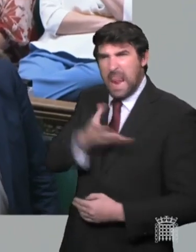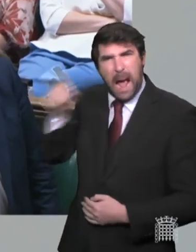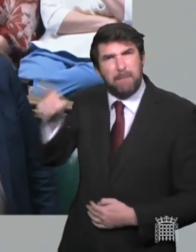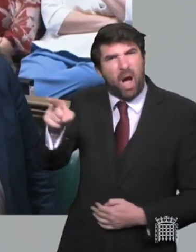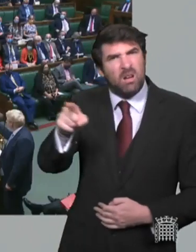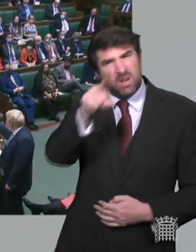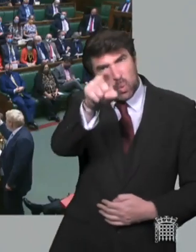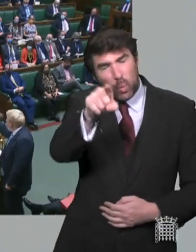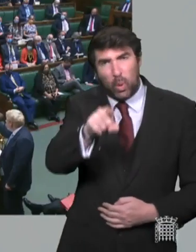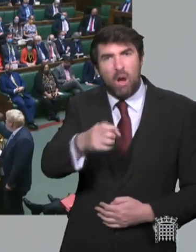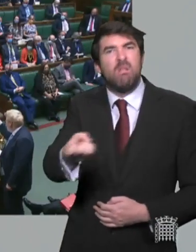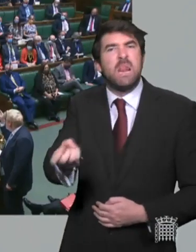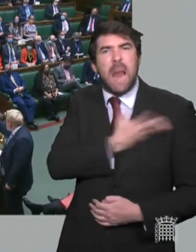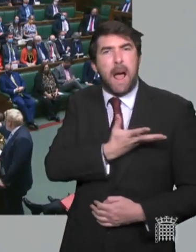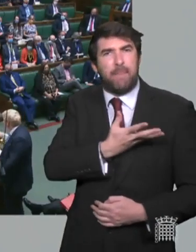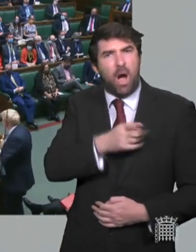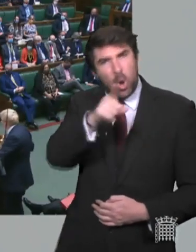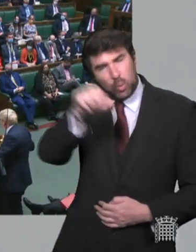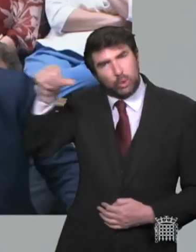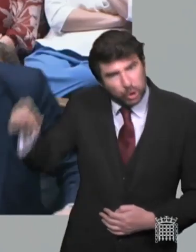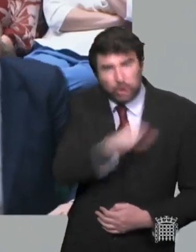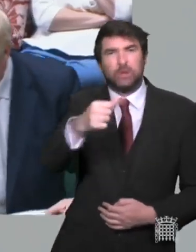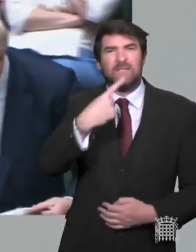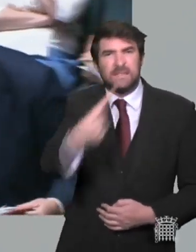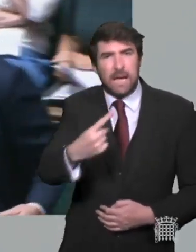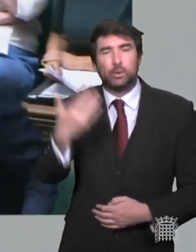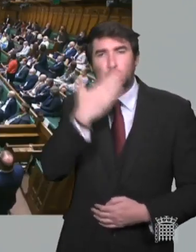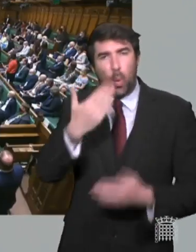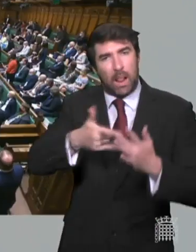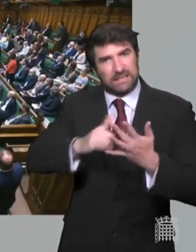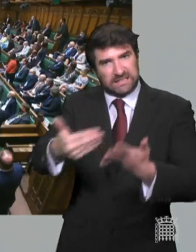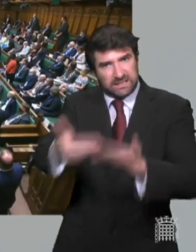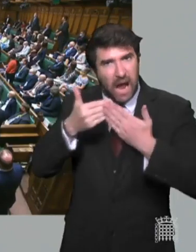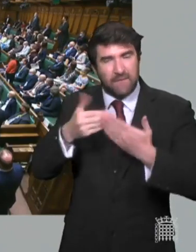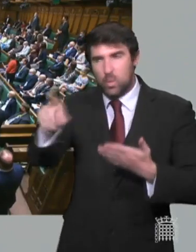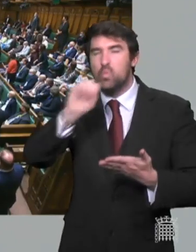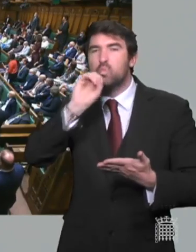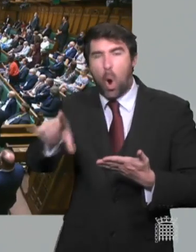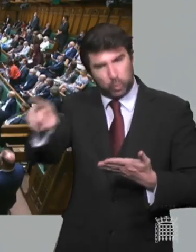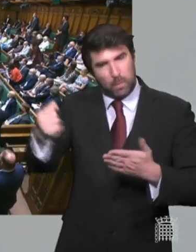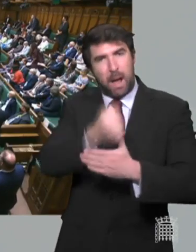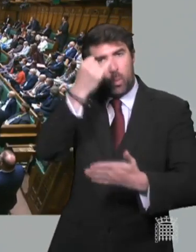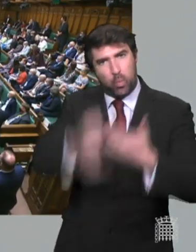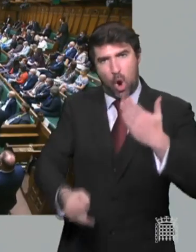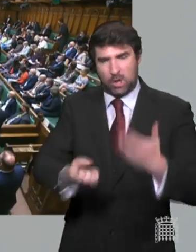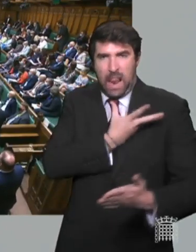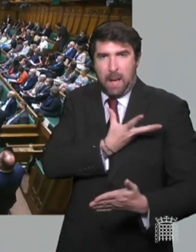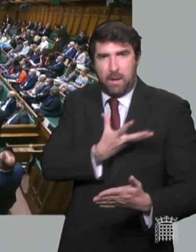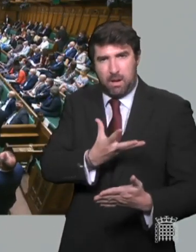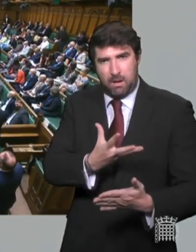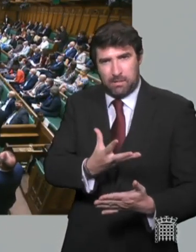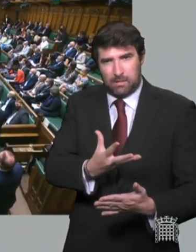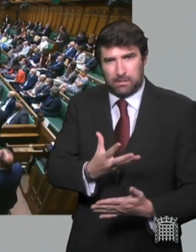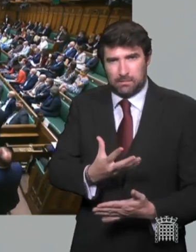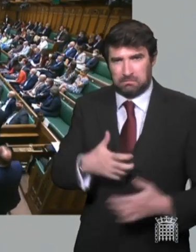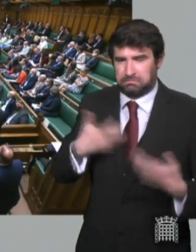say that schools are safe, Mr. Speaker. Julia Marshall. Thank you, Mr. Speaker. Does my right